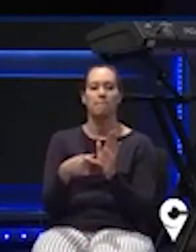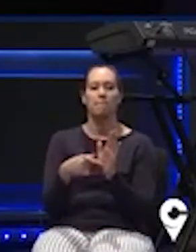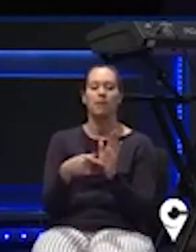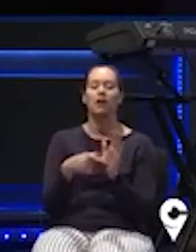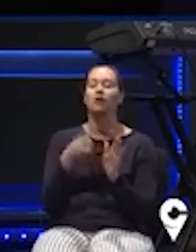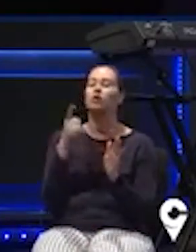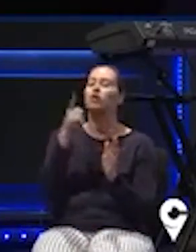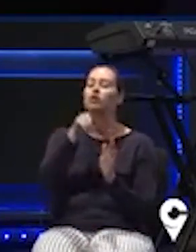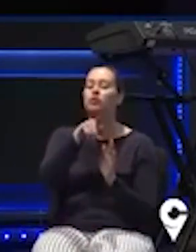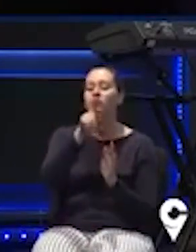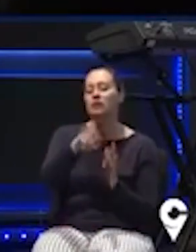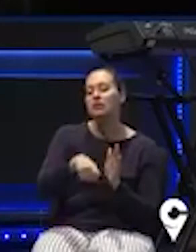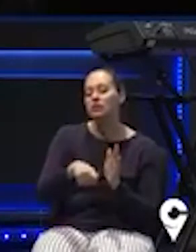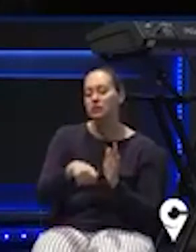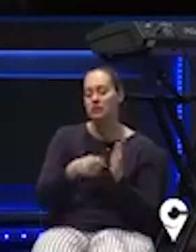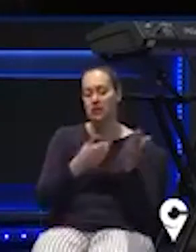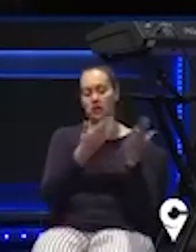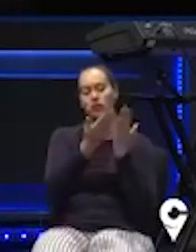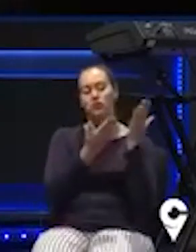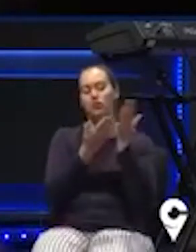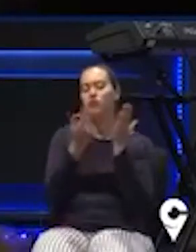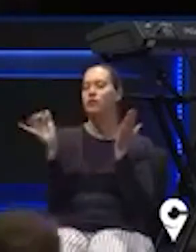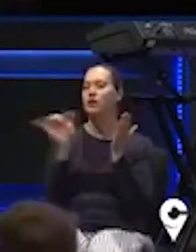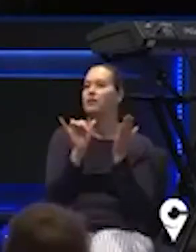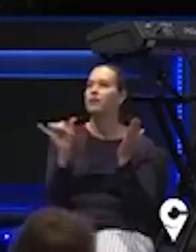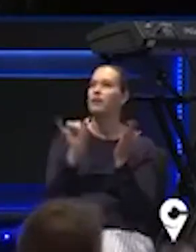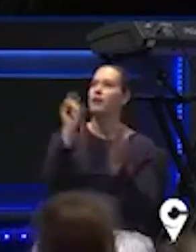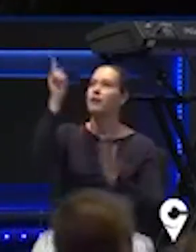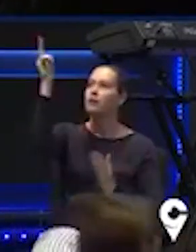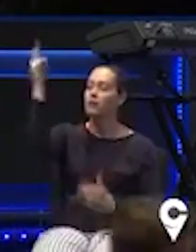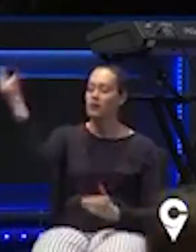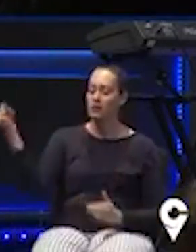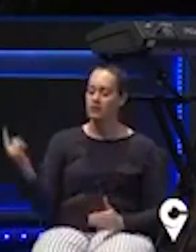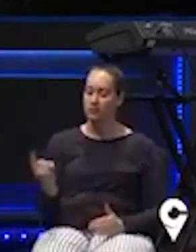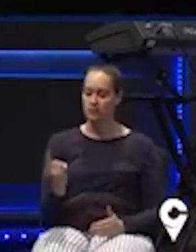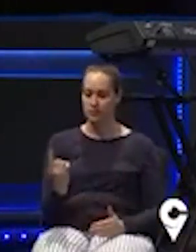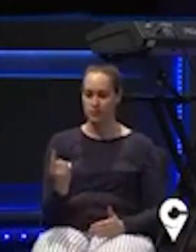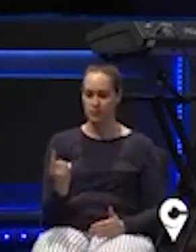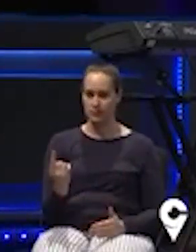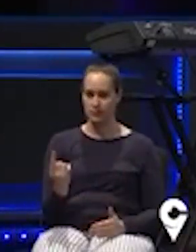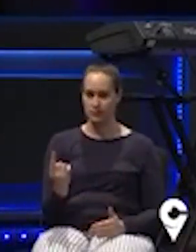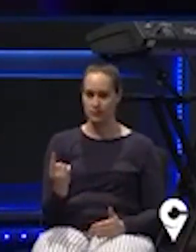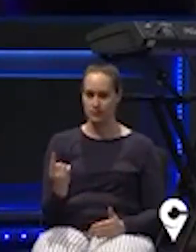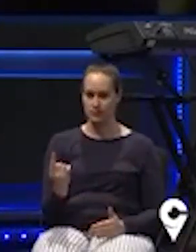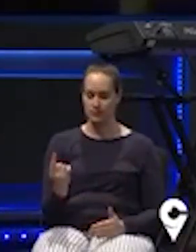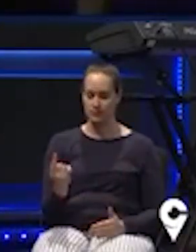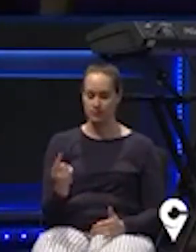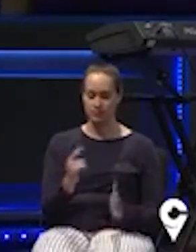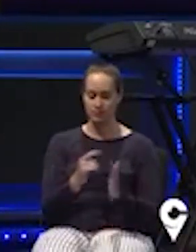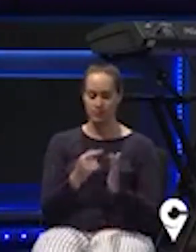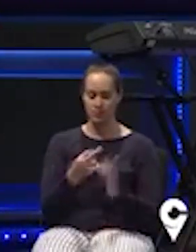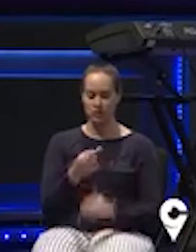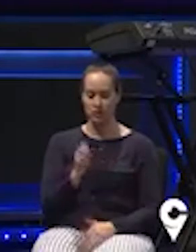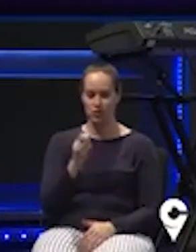was. The original sin was pride. When you go back to Genesis chapter 3,